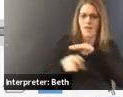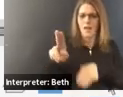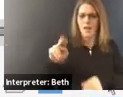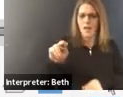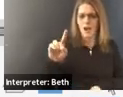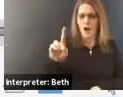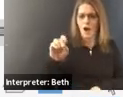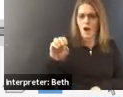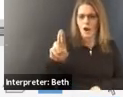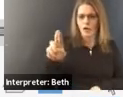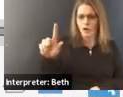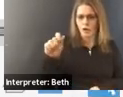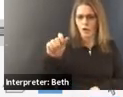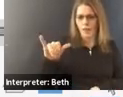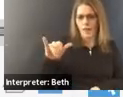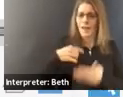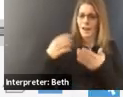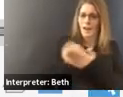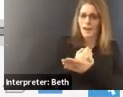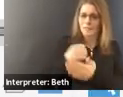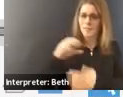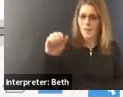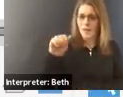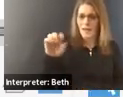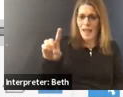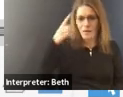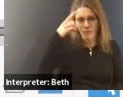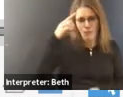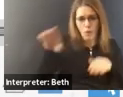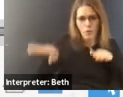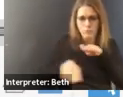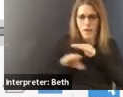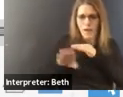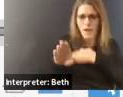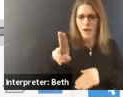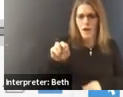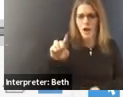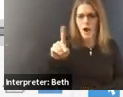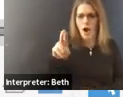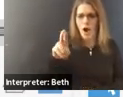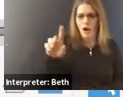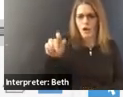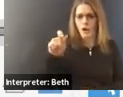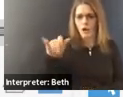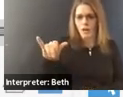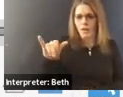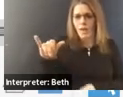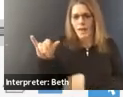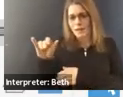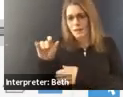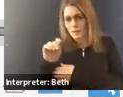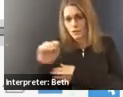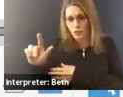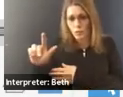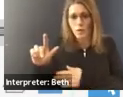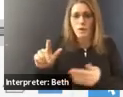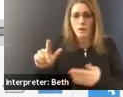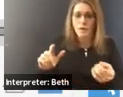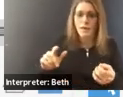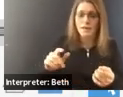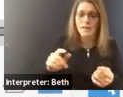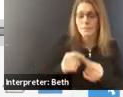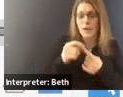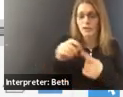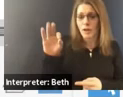where CAD becomes super valuable, and Fusion especially, is I'm going to take my tank body and I'm going to